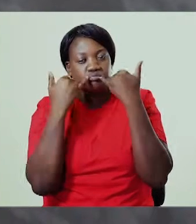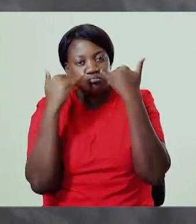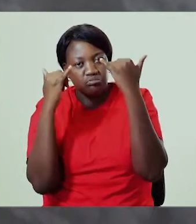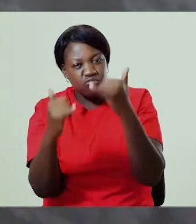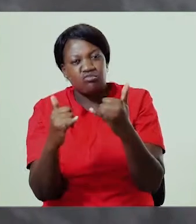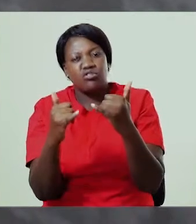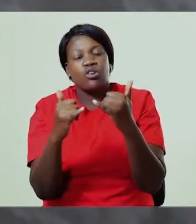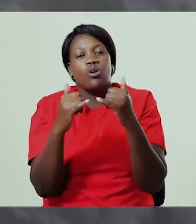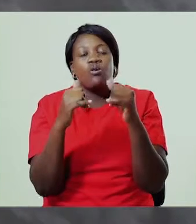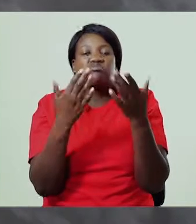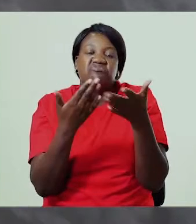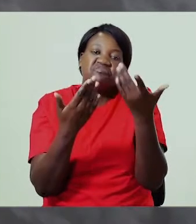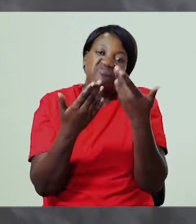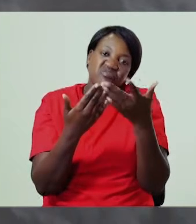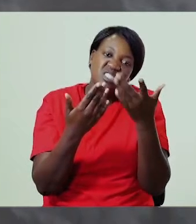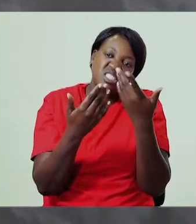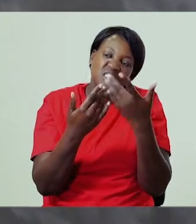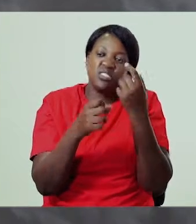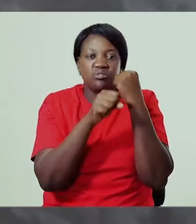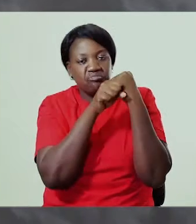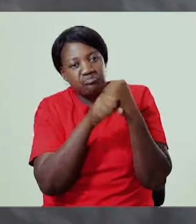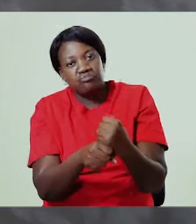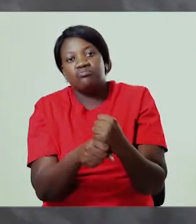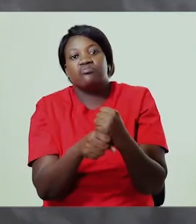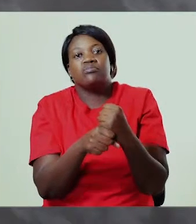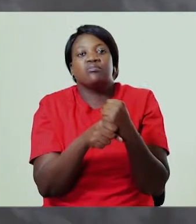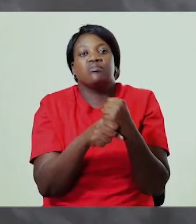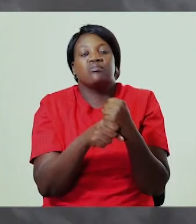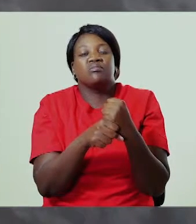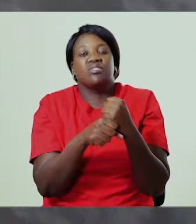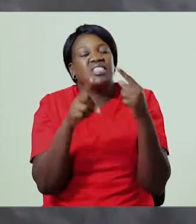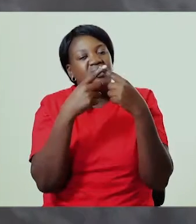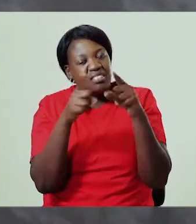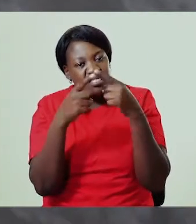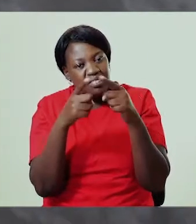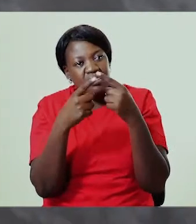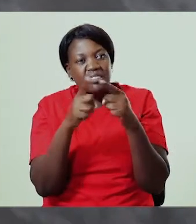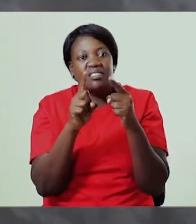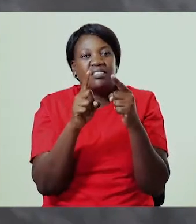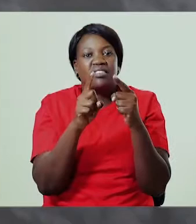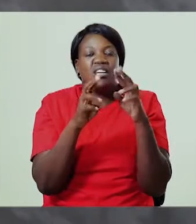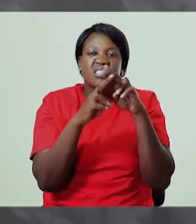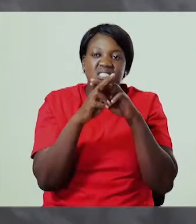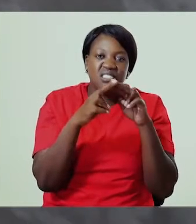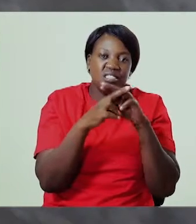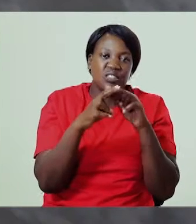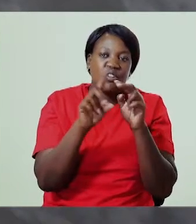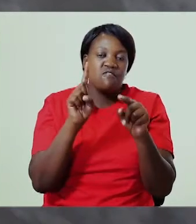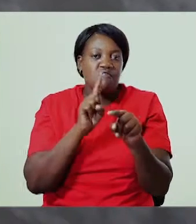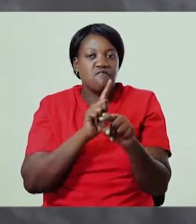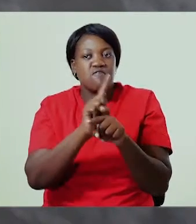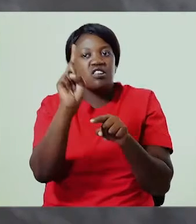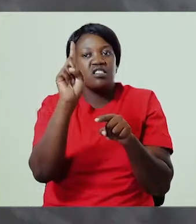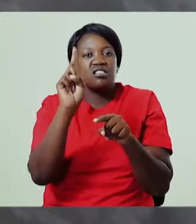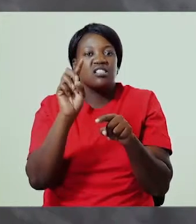concise, simple or verbose. Plus, styles differ depending on the use of the first person